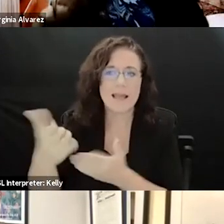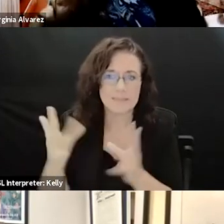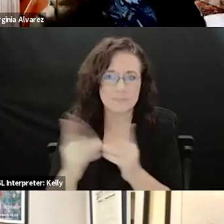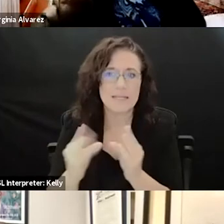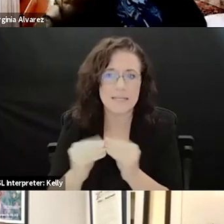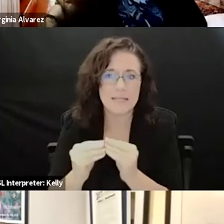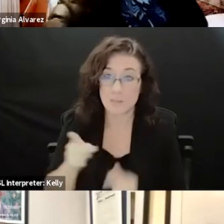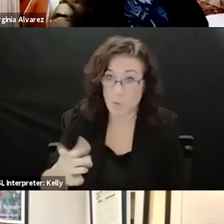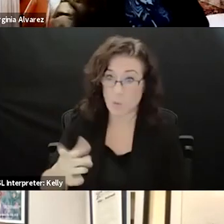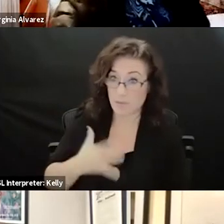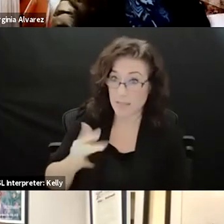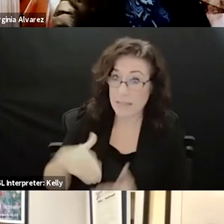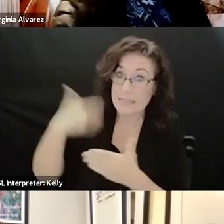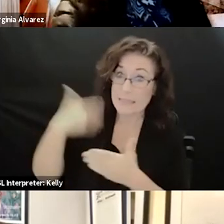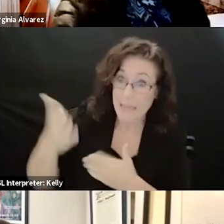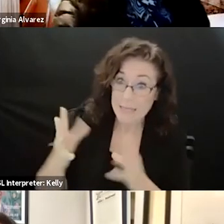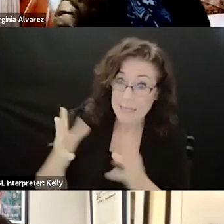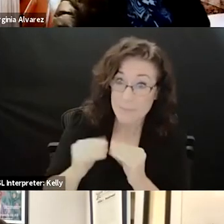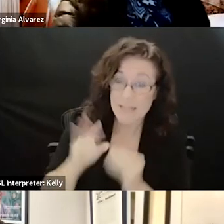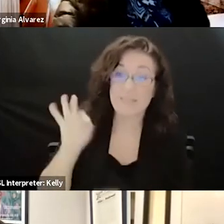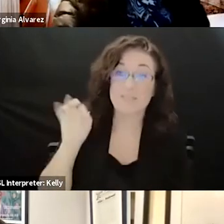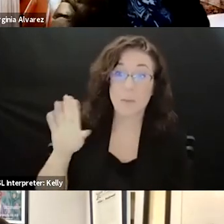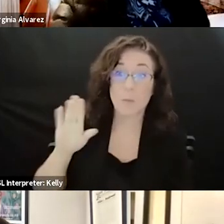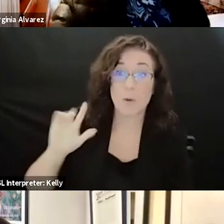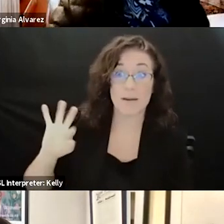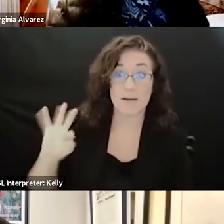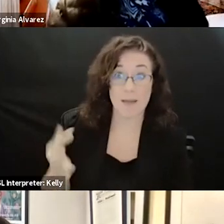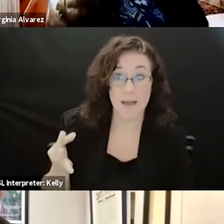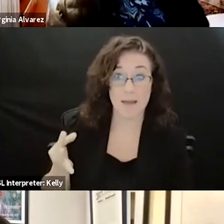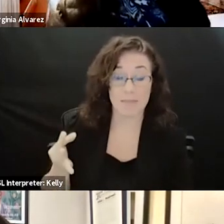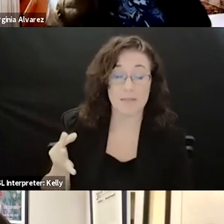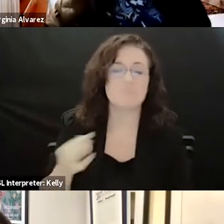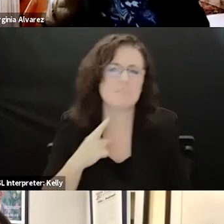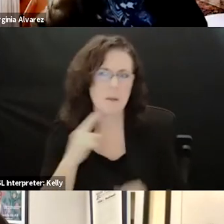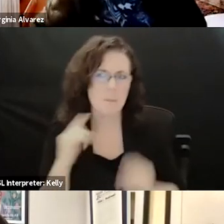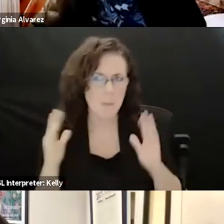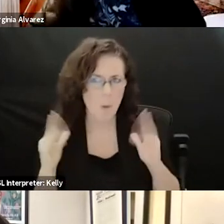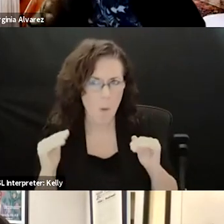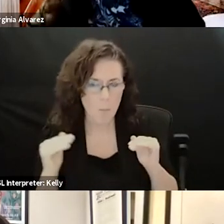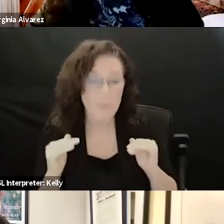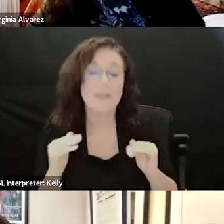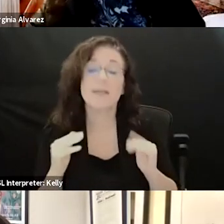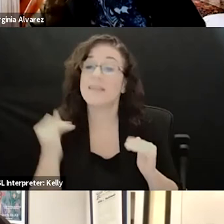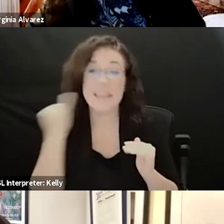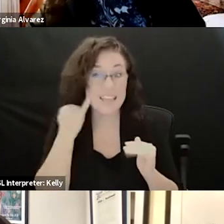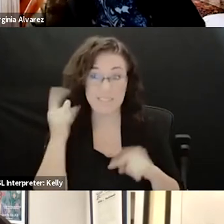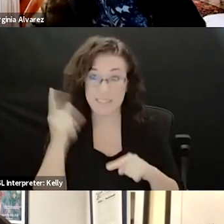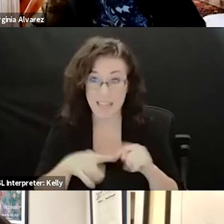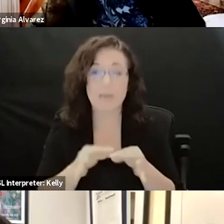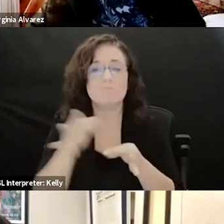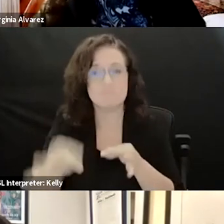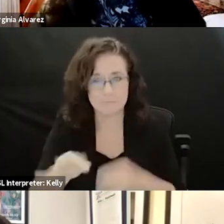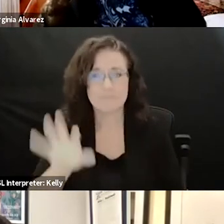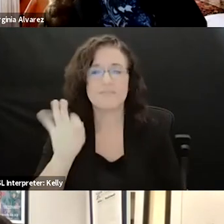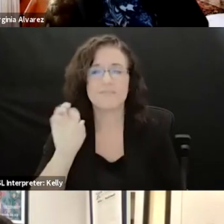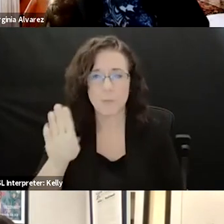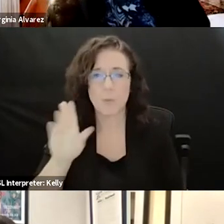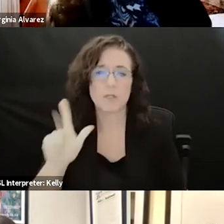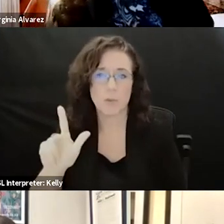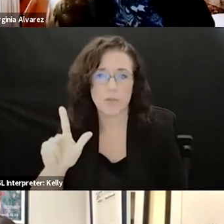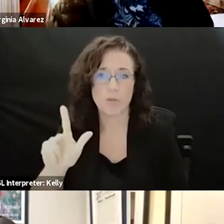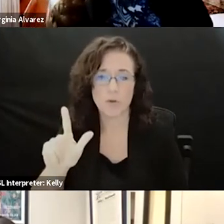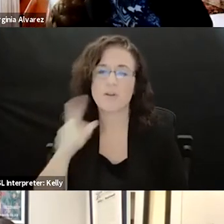meeting on february 9th we hope to do that if not the 23rd and i'll make sure to inform the board of that thank you so much